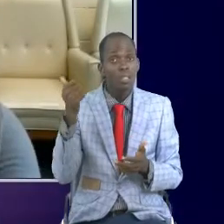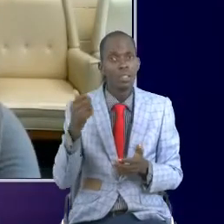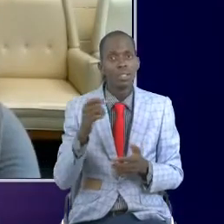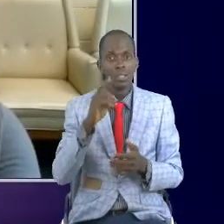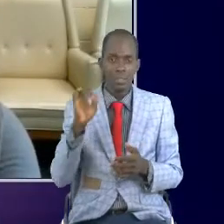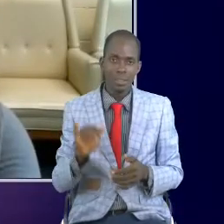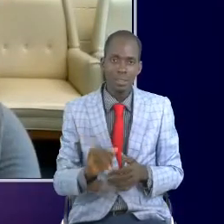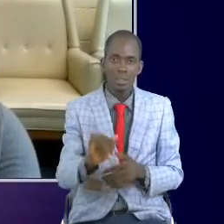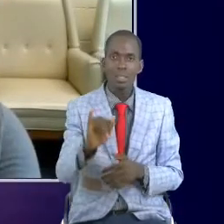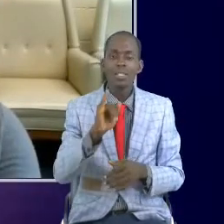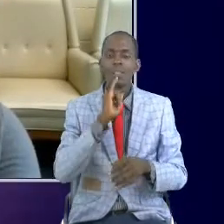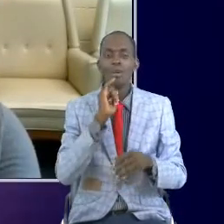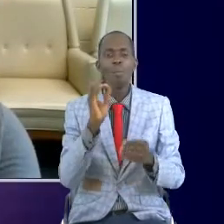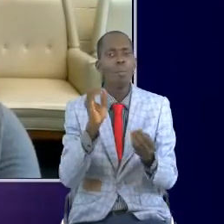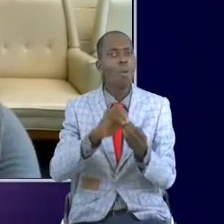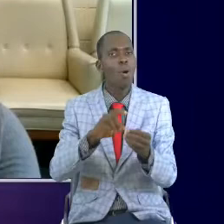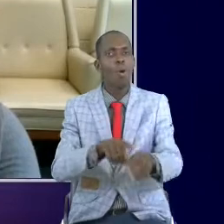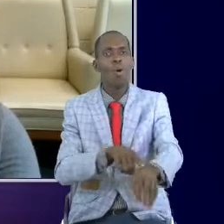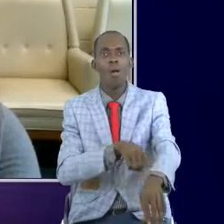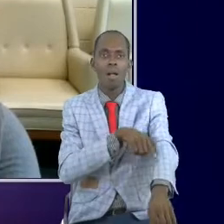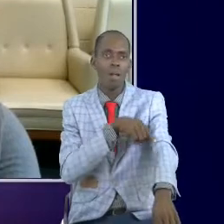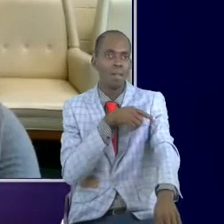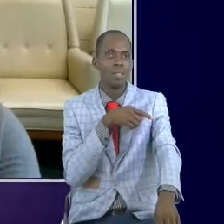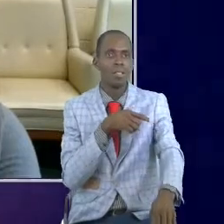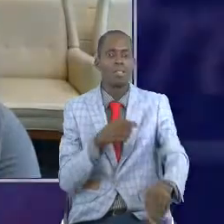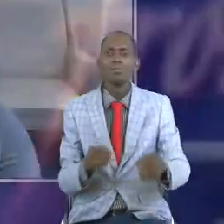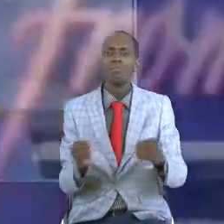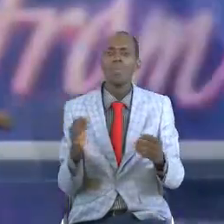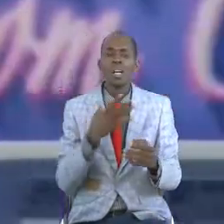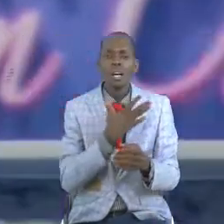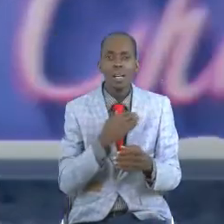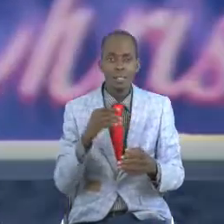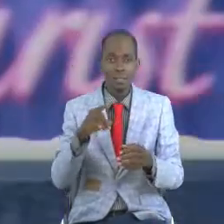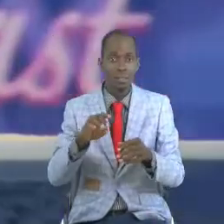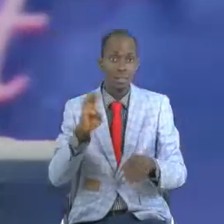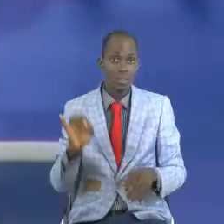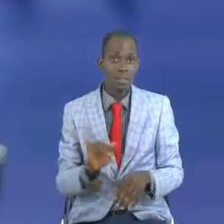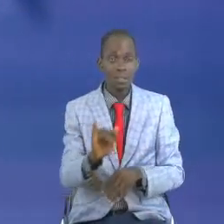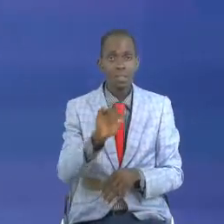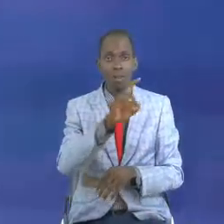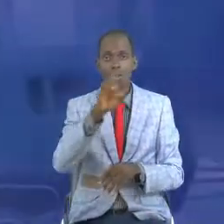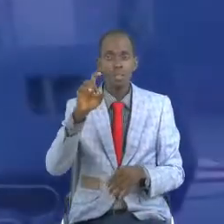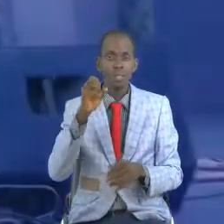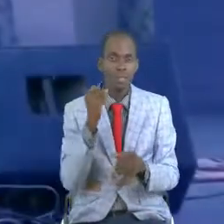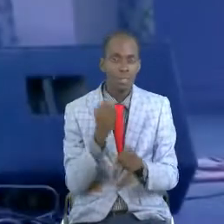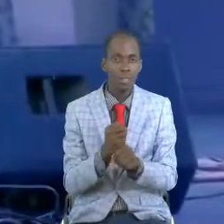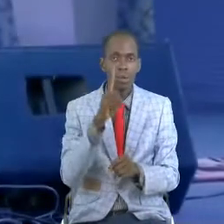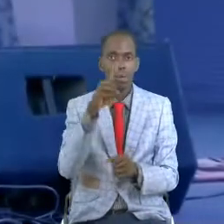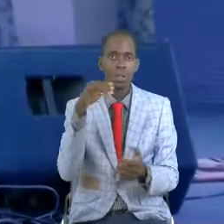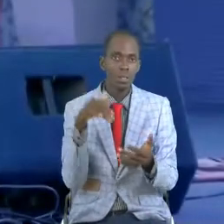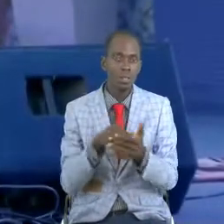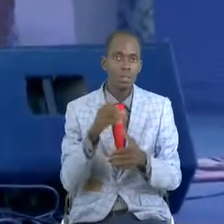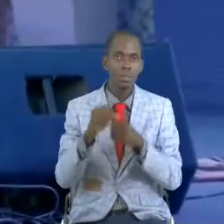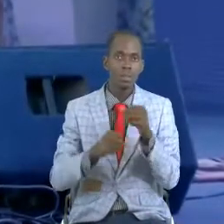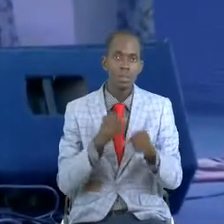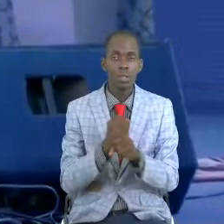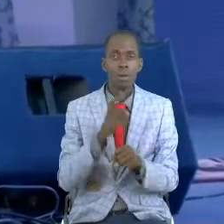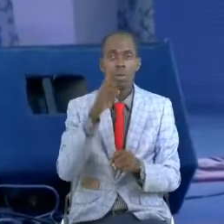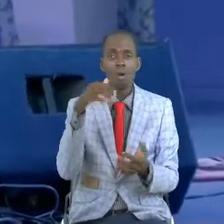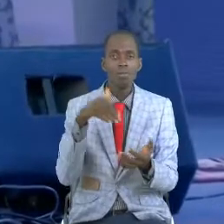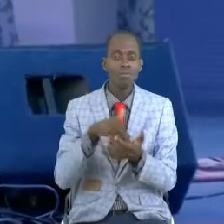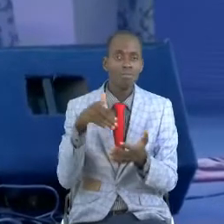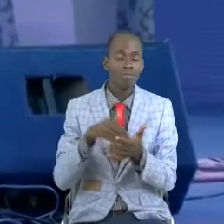longer eternity a hundred years a thousand years a million years a trillion years forever and